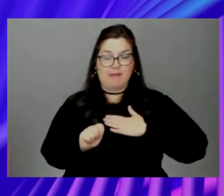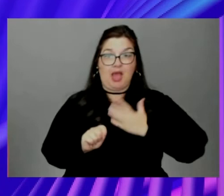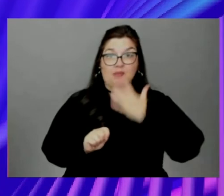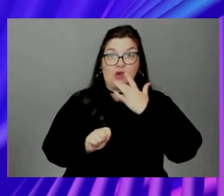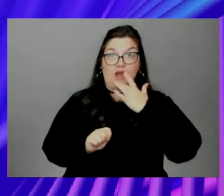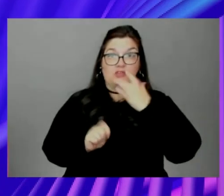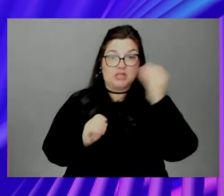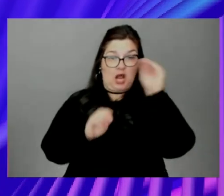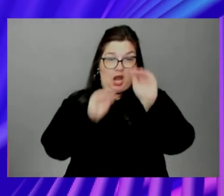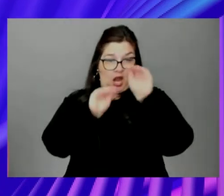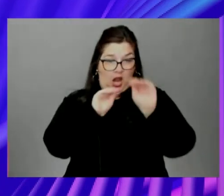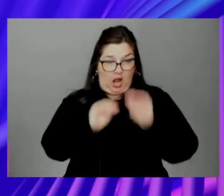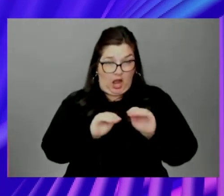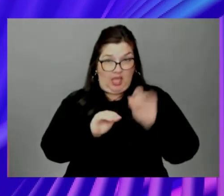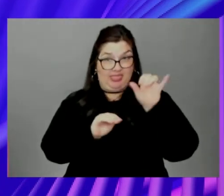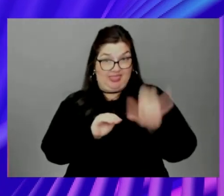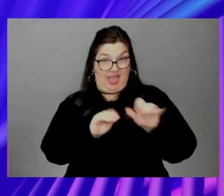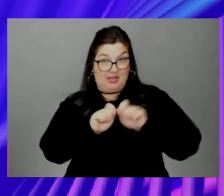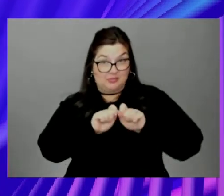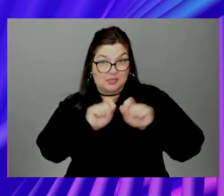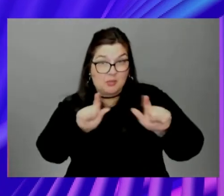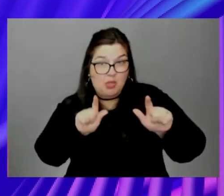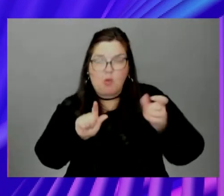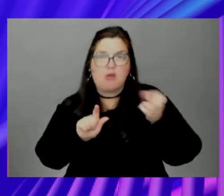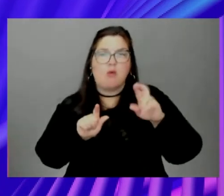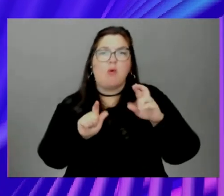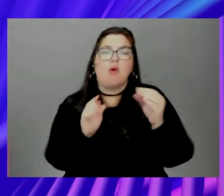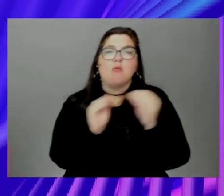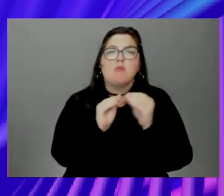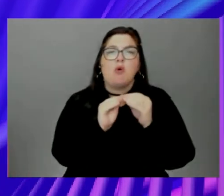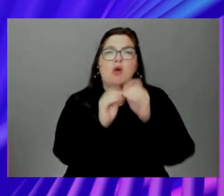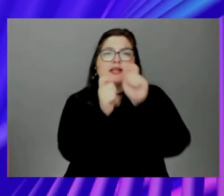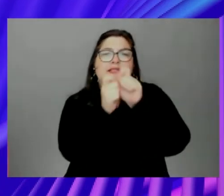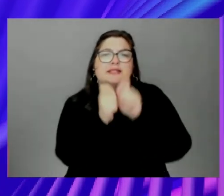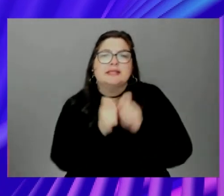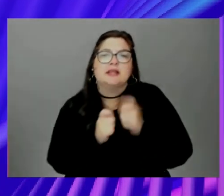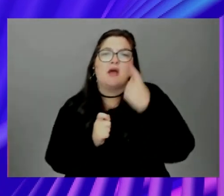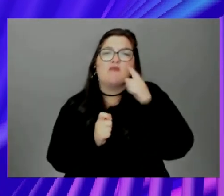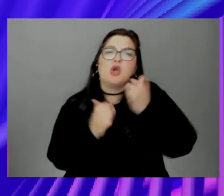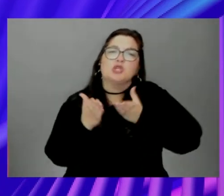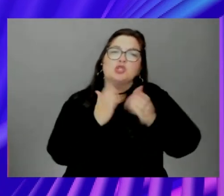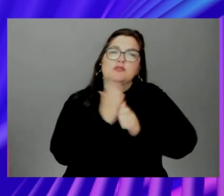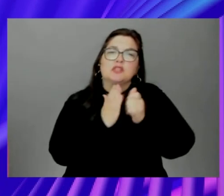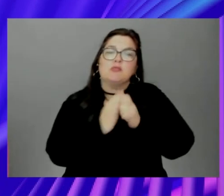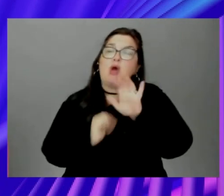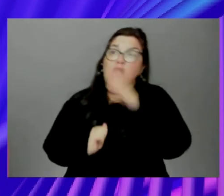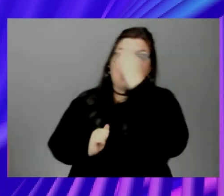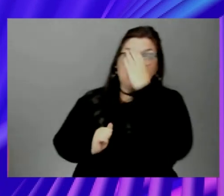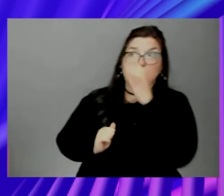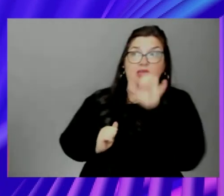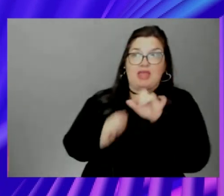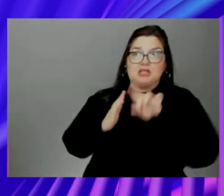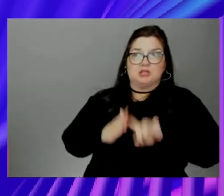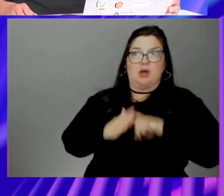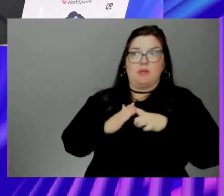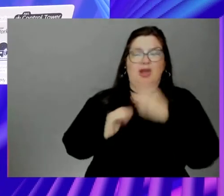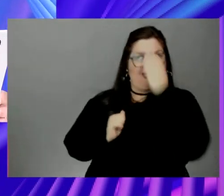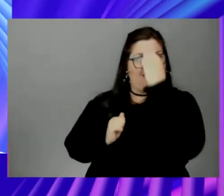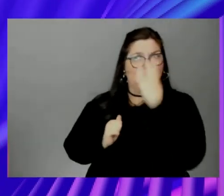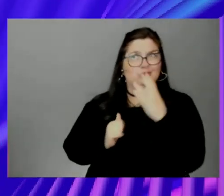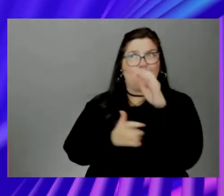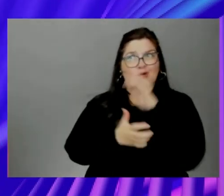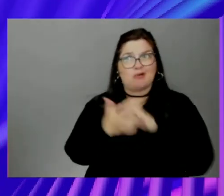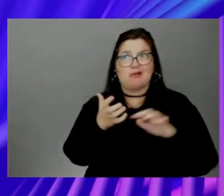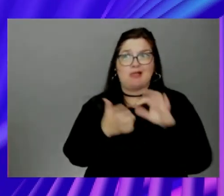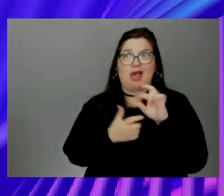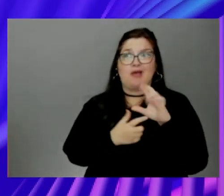be what's deployed? Or what are some of the more details of Service Catalog? That's the starting point, and you can do a lot with CloudFormation, right? So let's say you